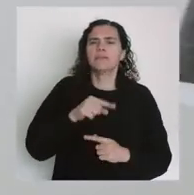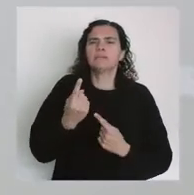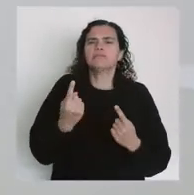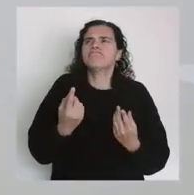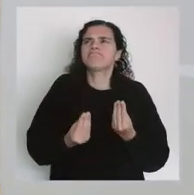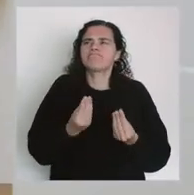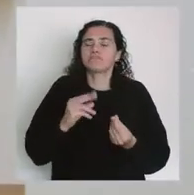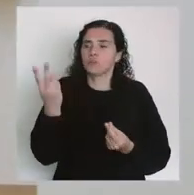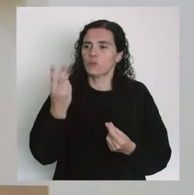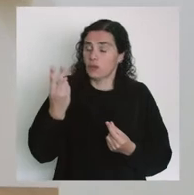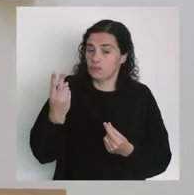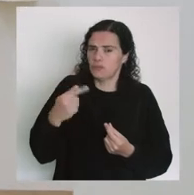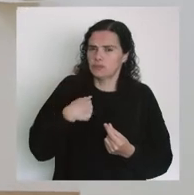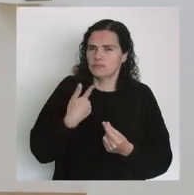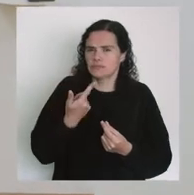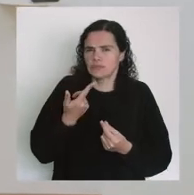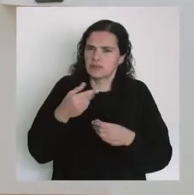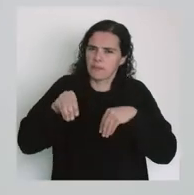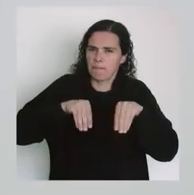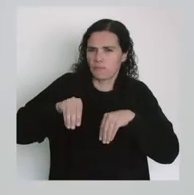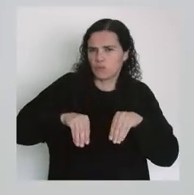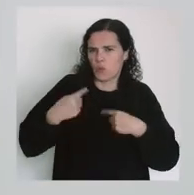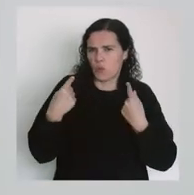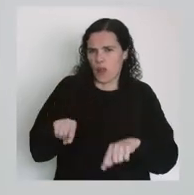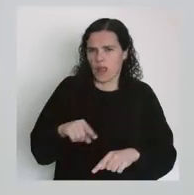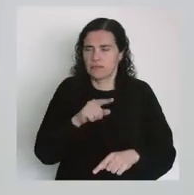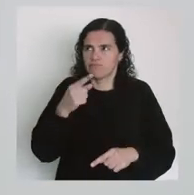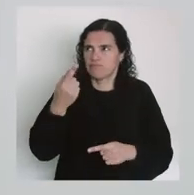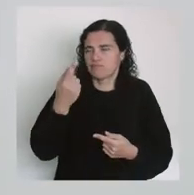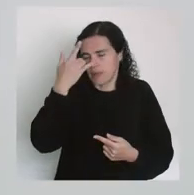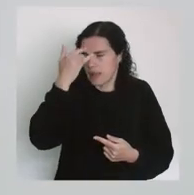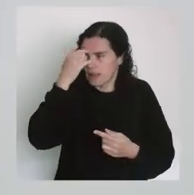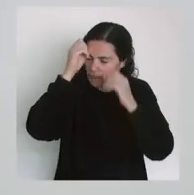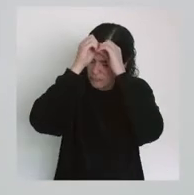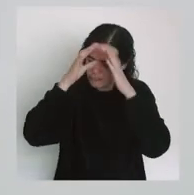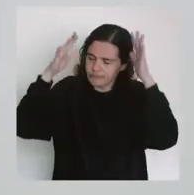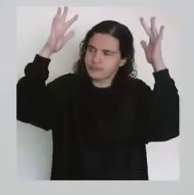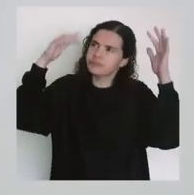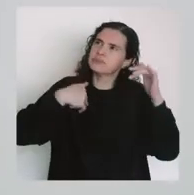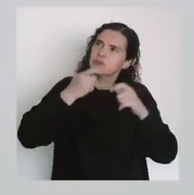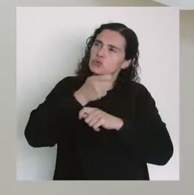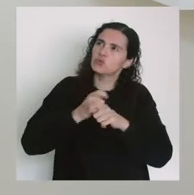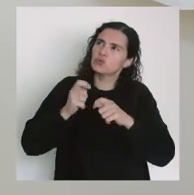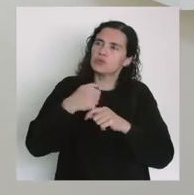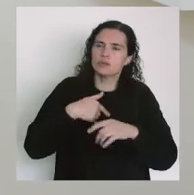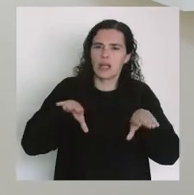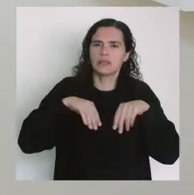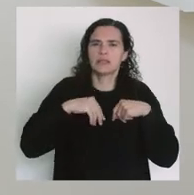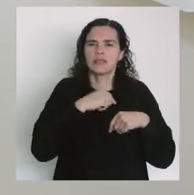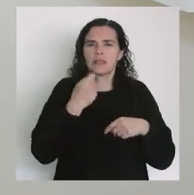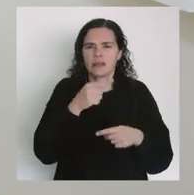something that both artists are playing with. The way they imagine or they embrace sculpture, they want